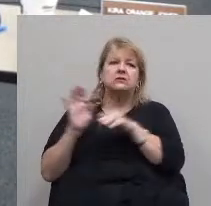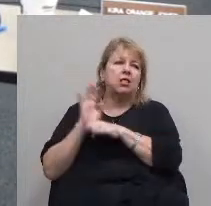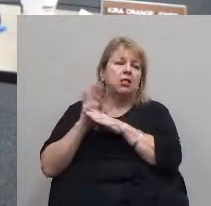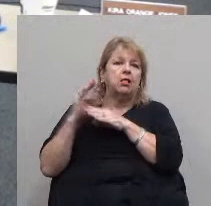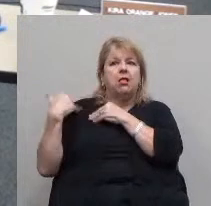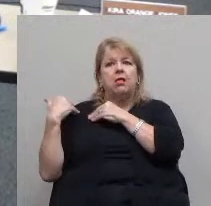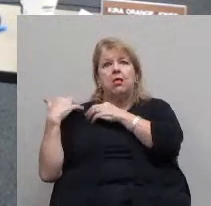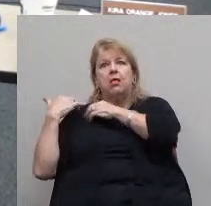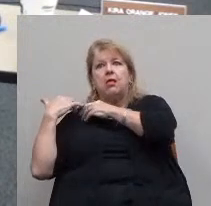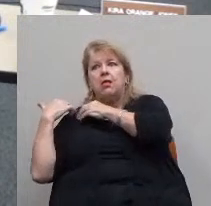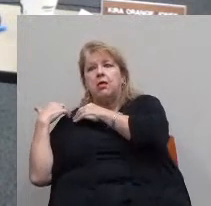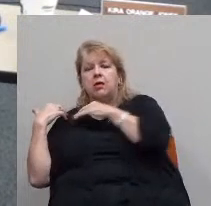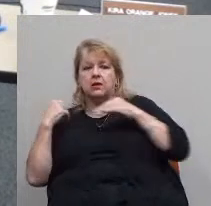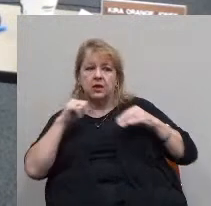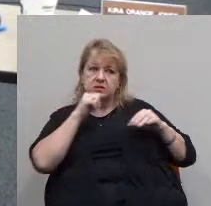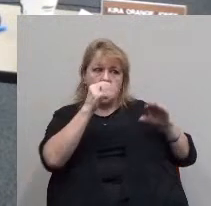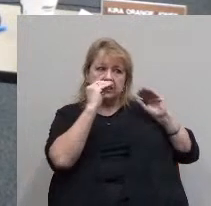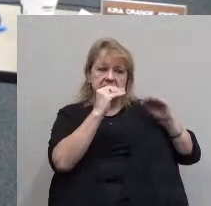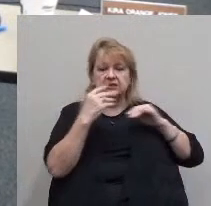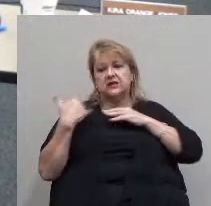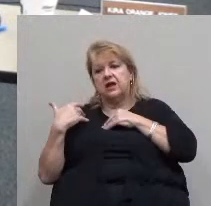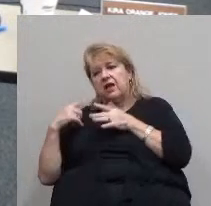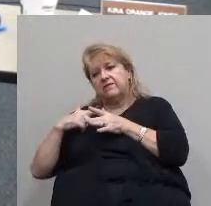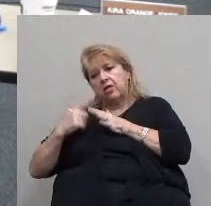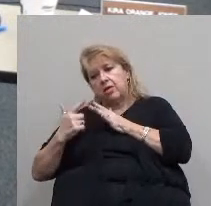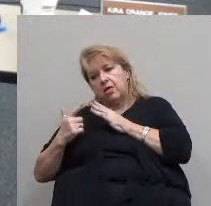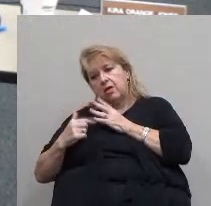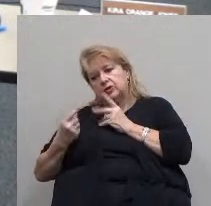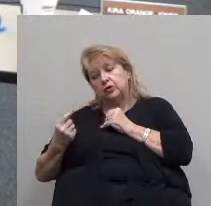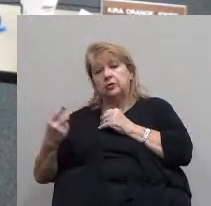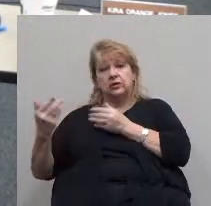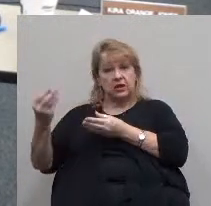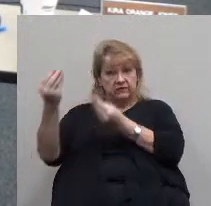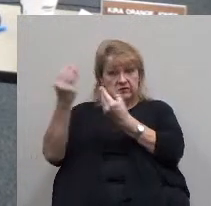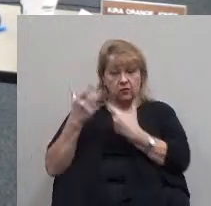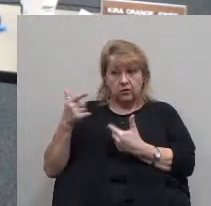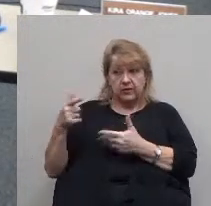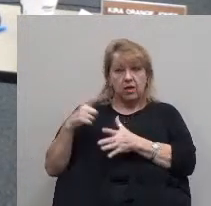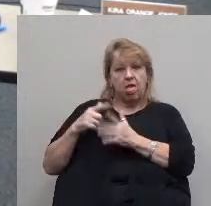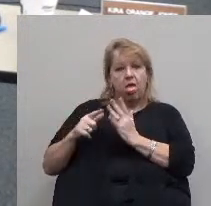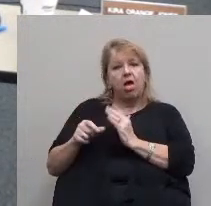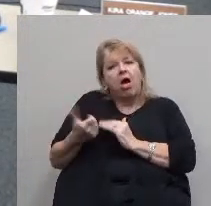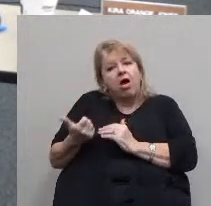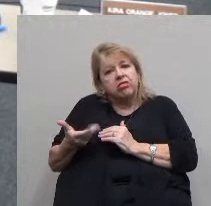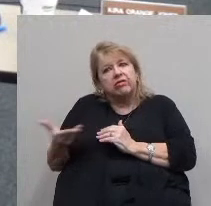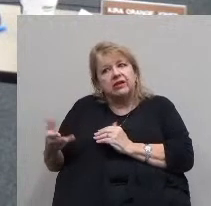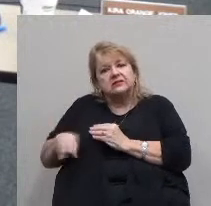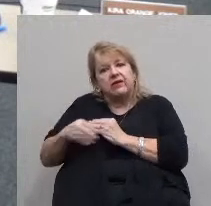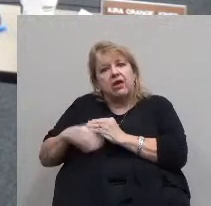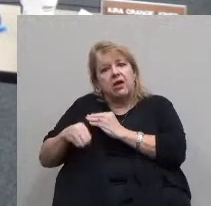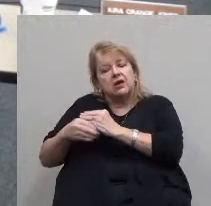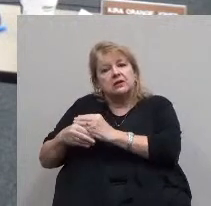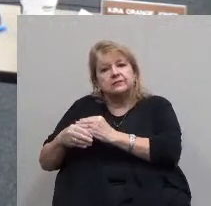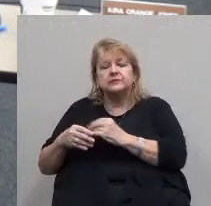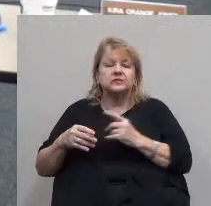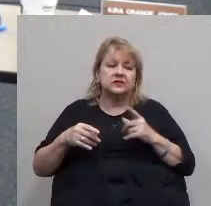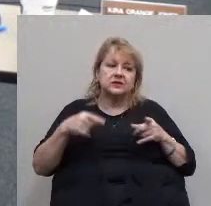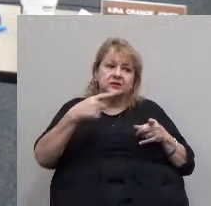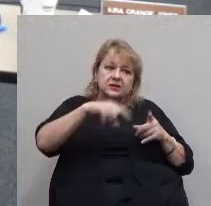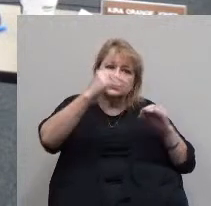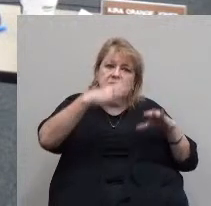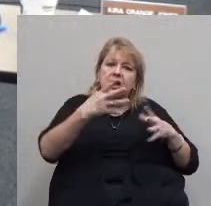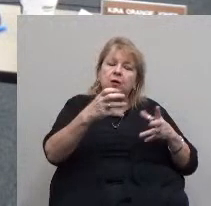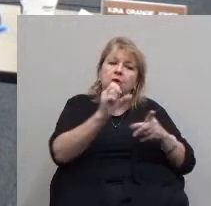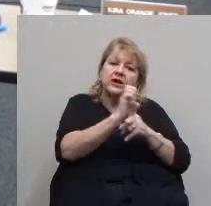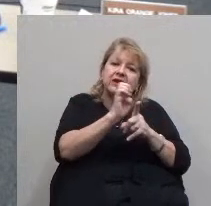about where you have this level of overburden. They've shared some of those things with me. I think another piece is just they want environments